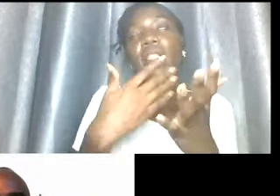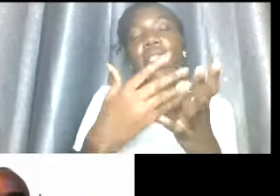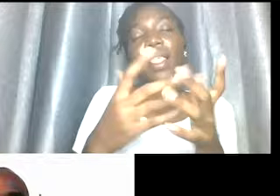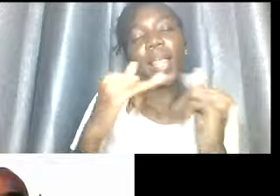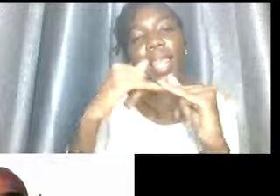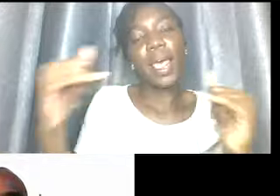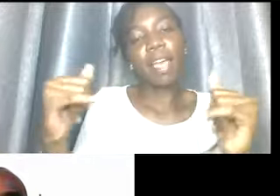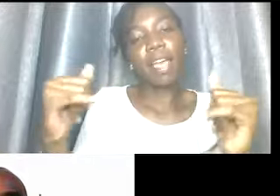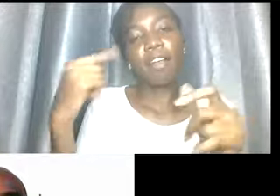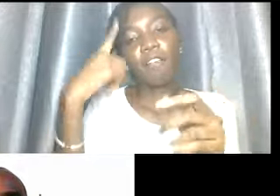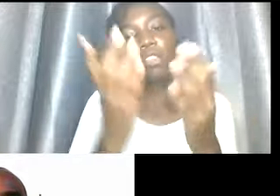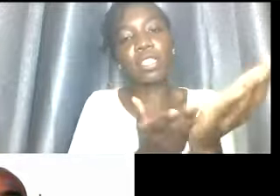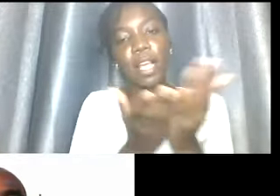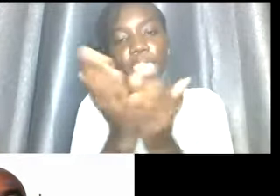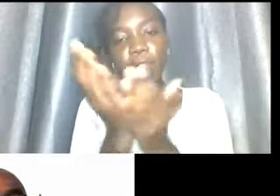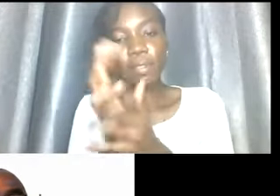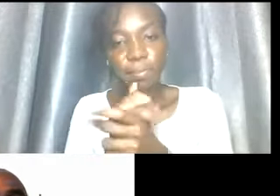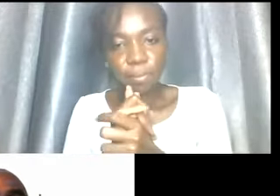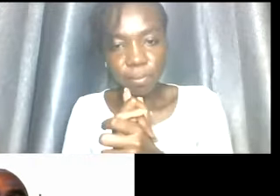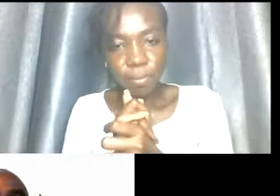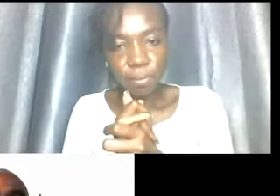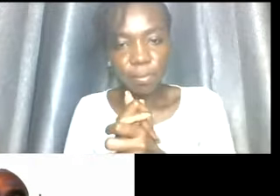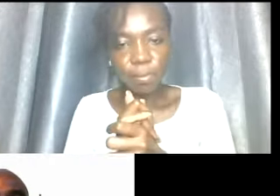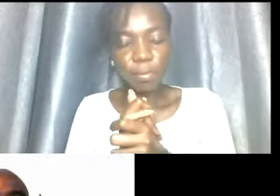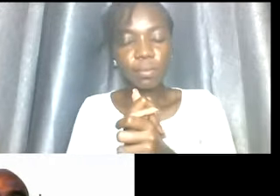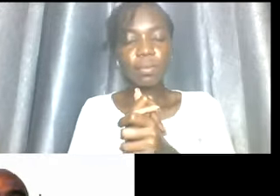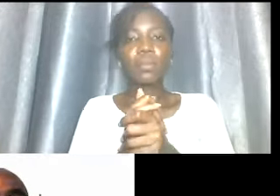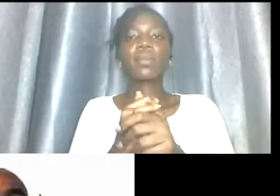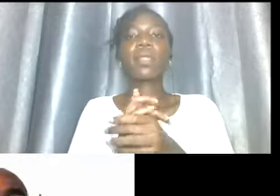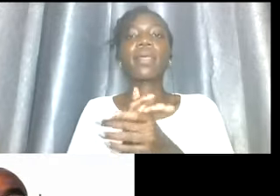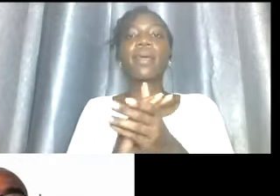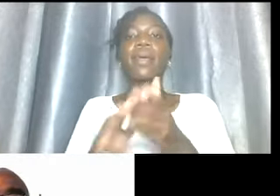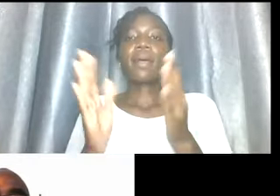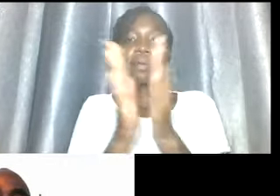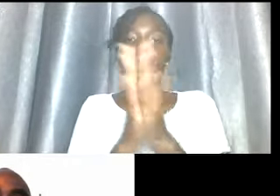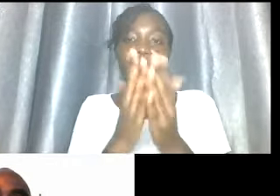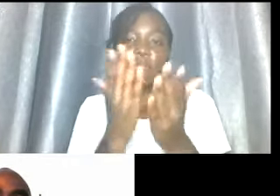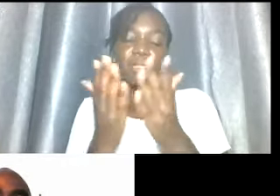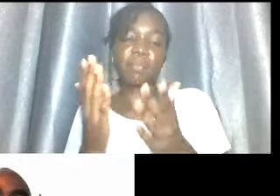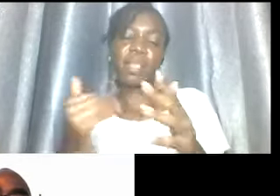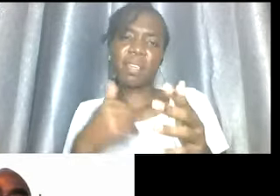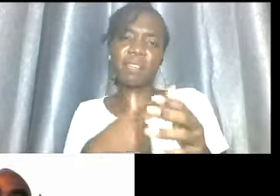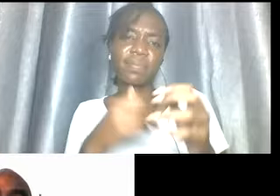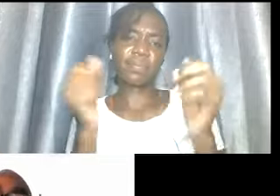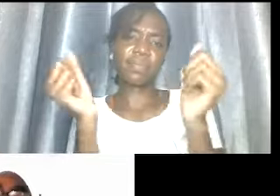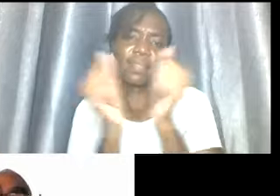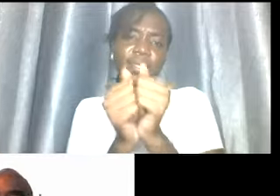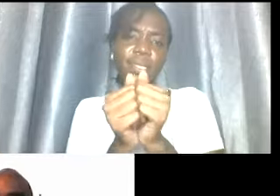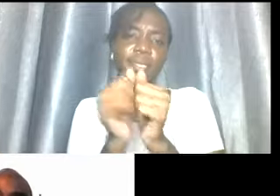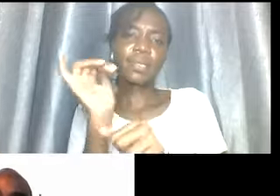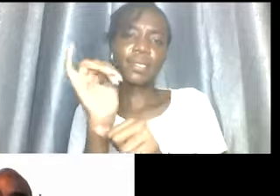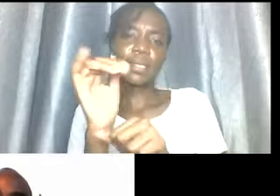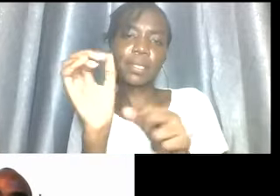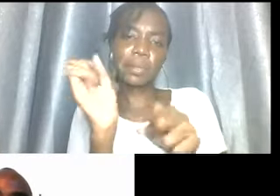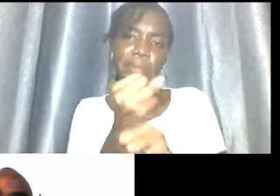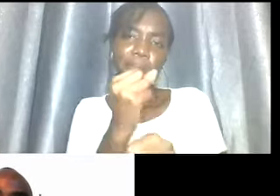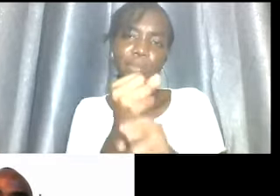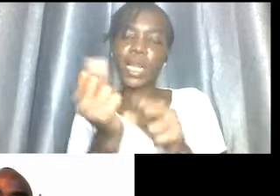service, all 10 of them, the 5 to 10 of them will not all get trouble at the same time.